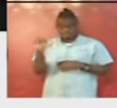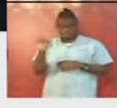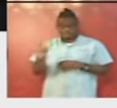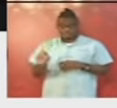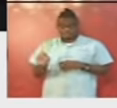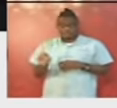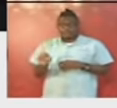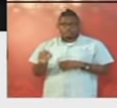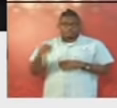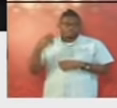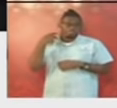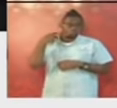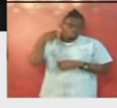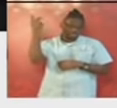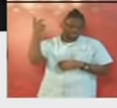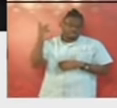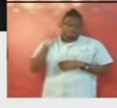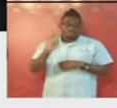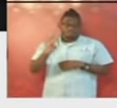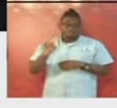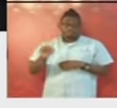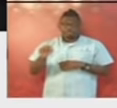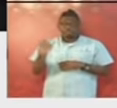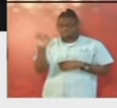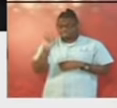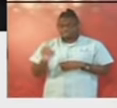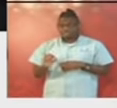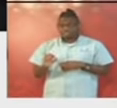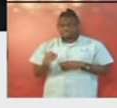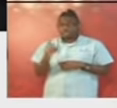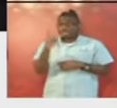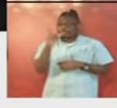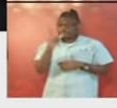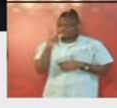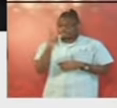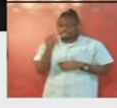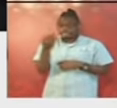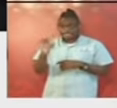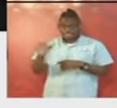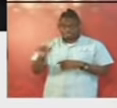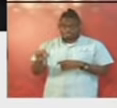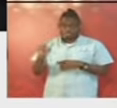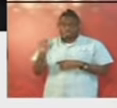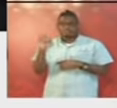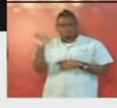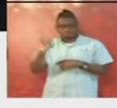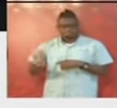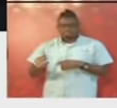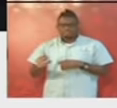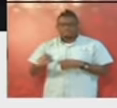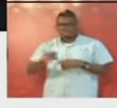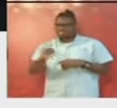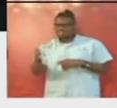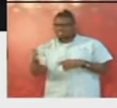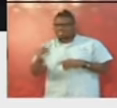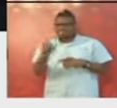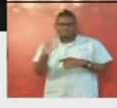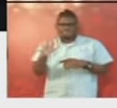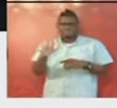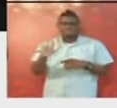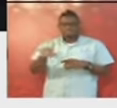Hypertension, 41.2%. Asthma, 19.6%. And other, 15.7. So we